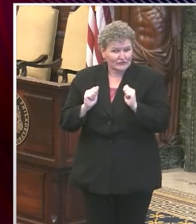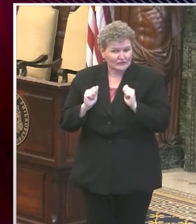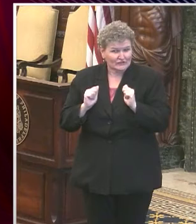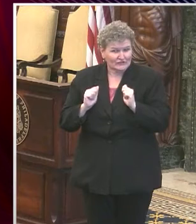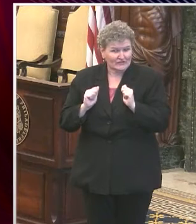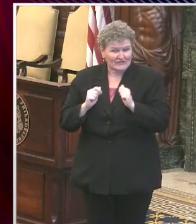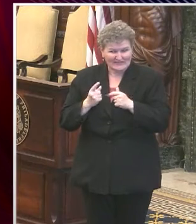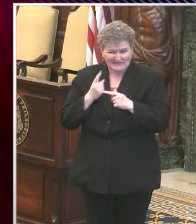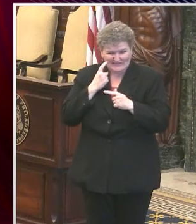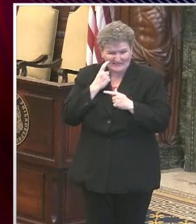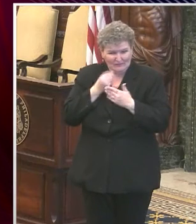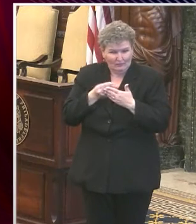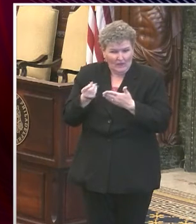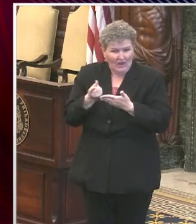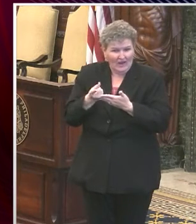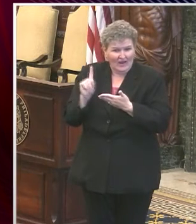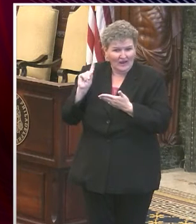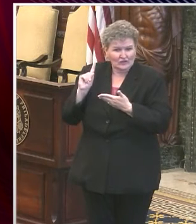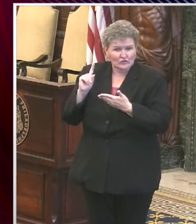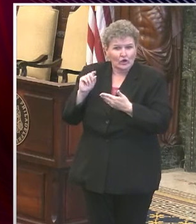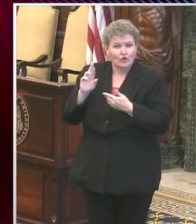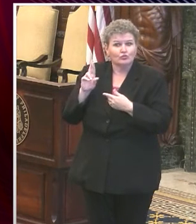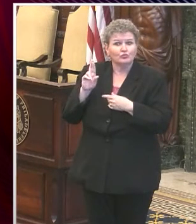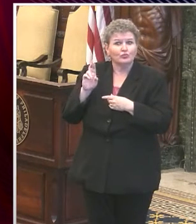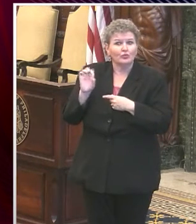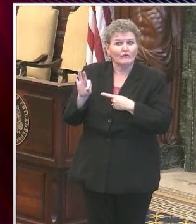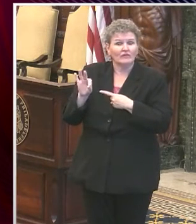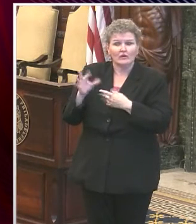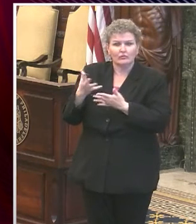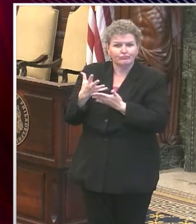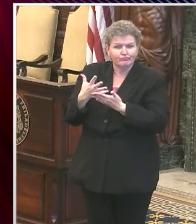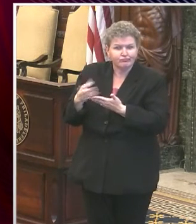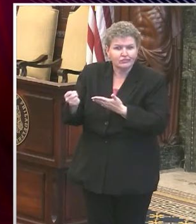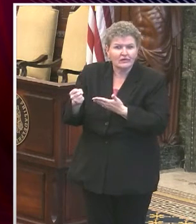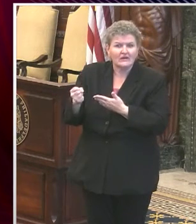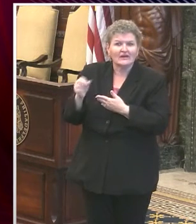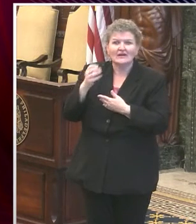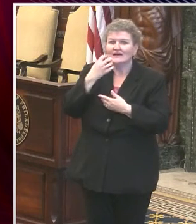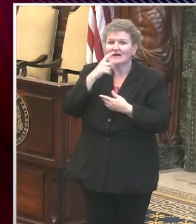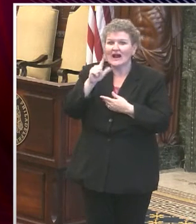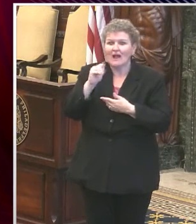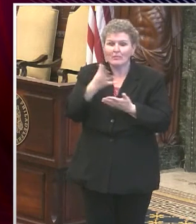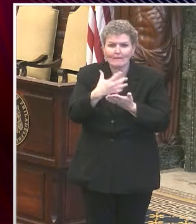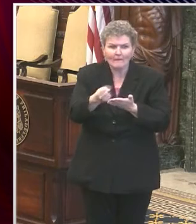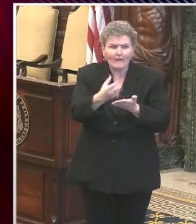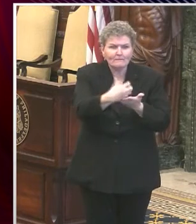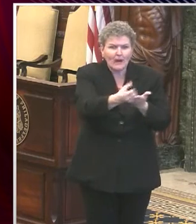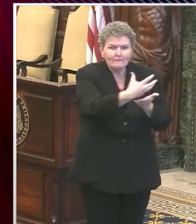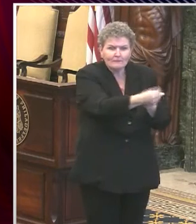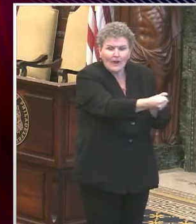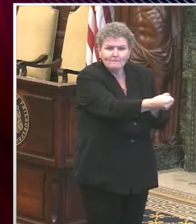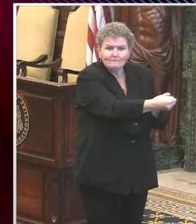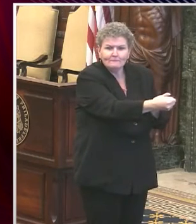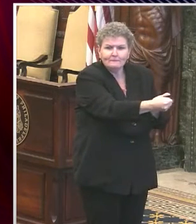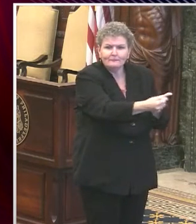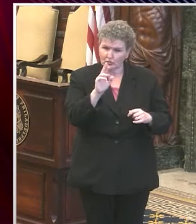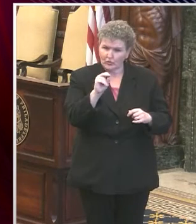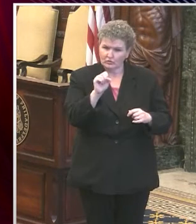last week, and refrigerators were not available. So there's lots of stuff on the manufacturing end that's